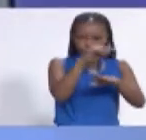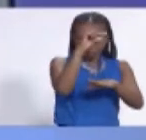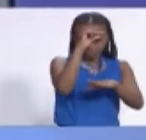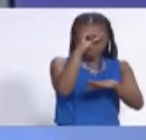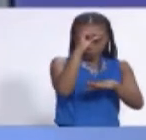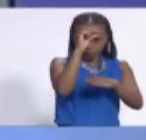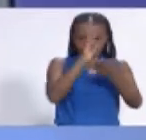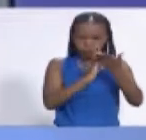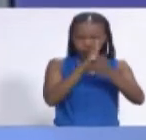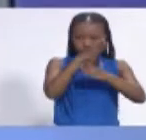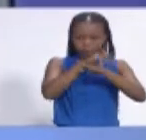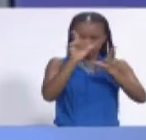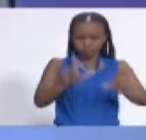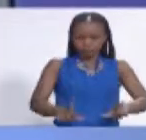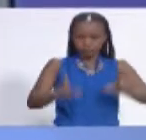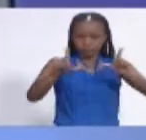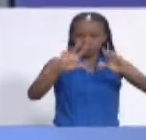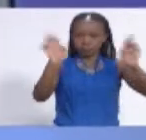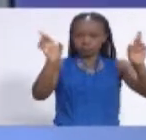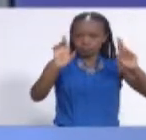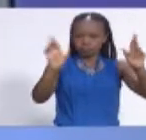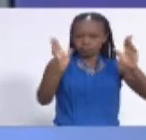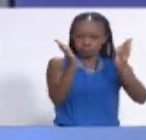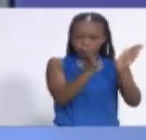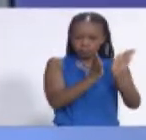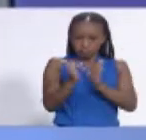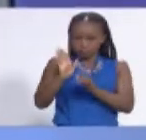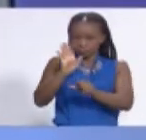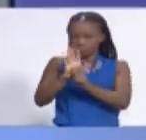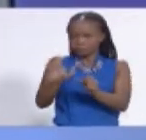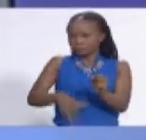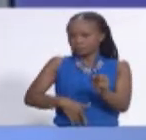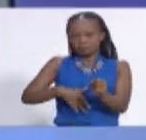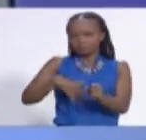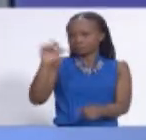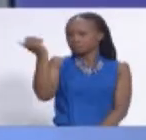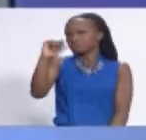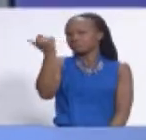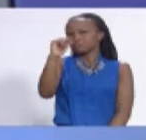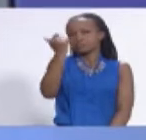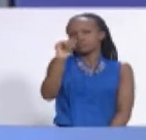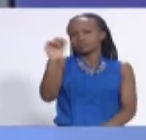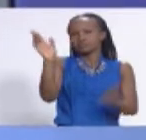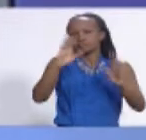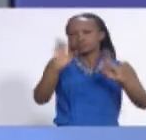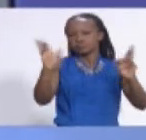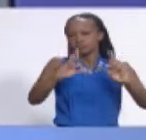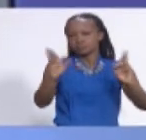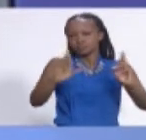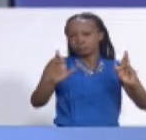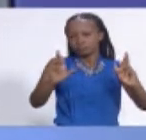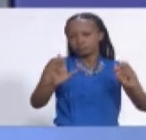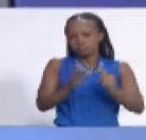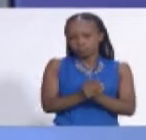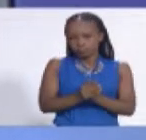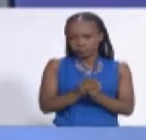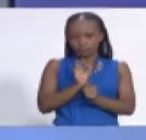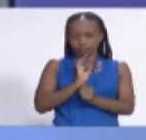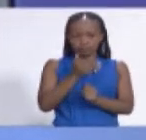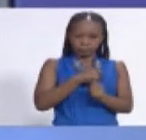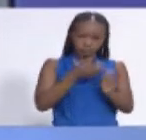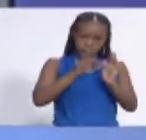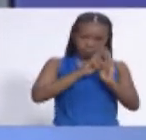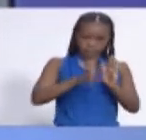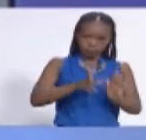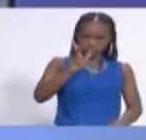its level of preparedness, with many feeling it is not yet ready. Our reporter Kenneth Kazungu spoke to a few